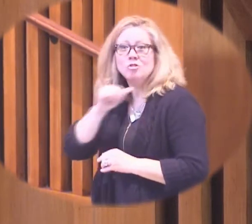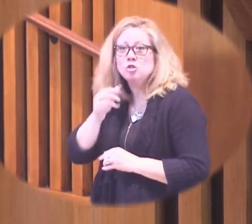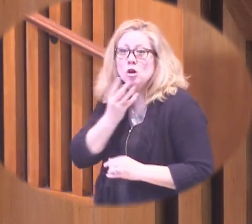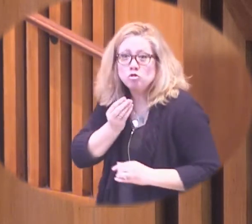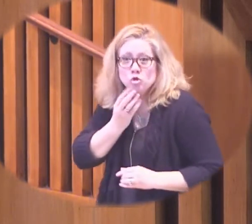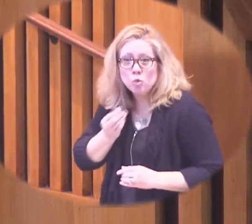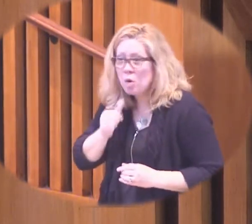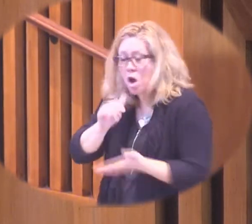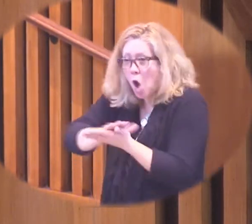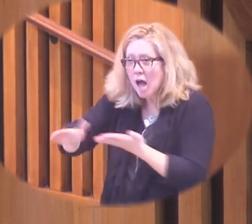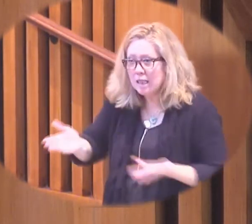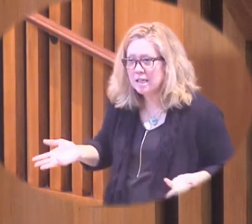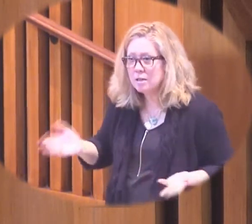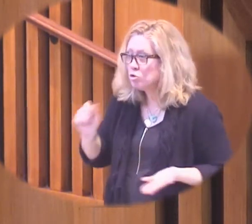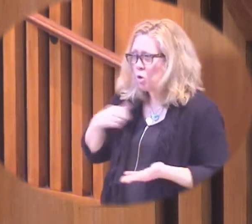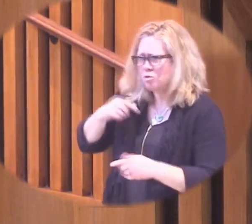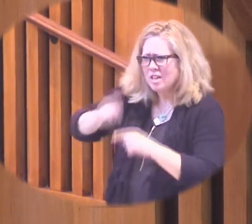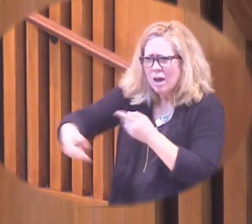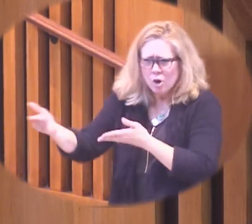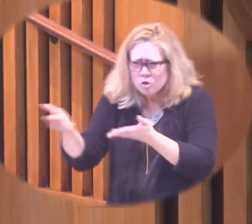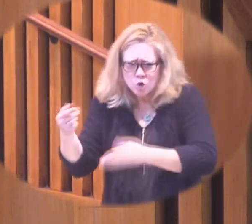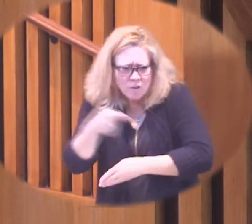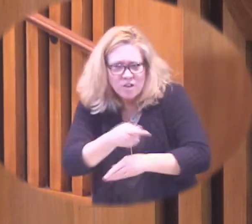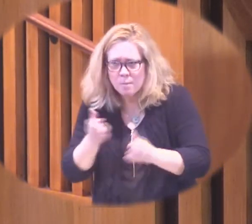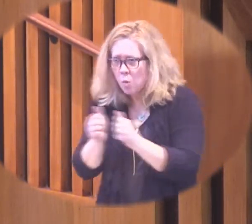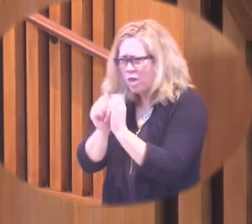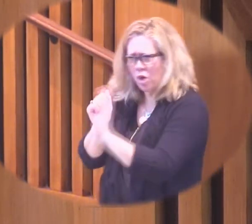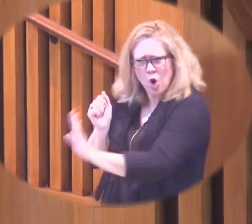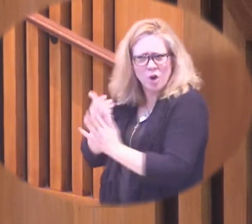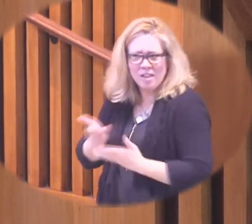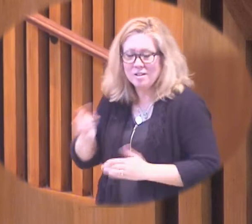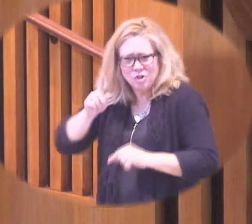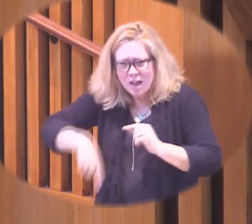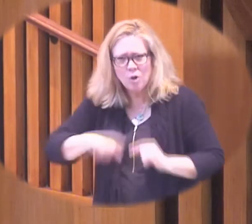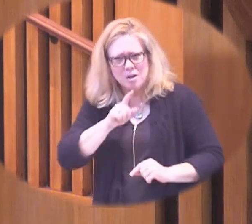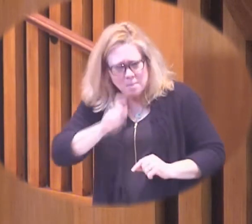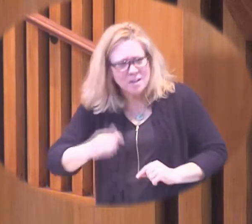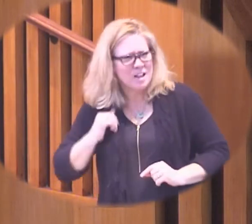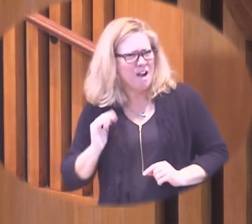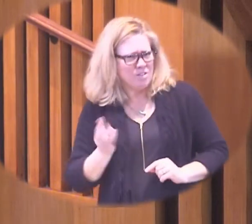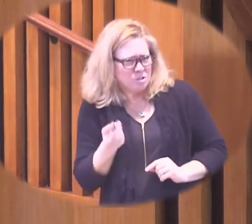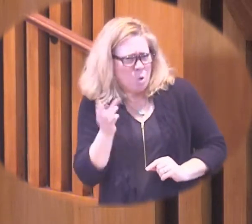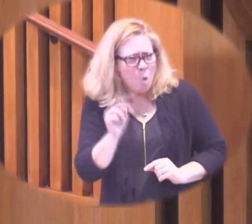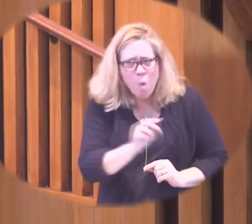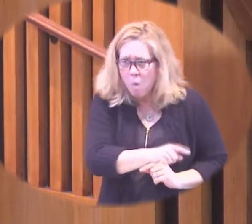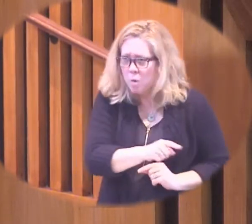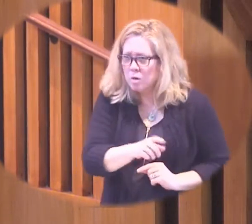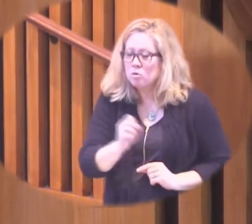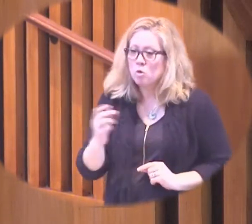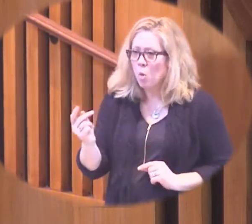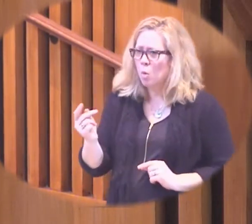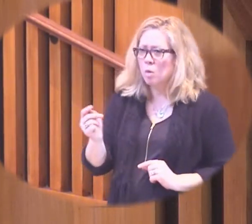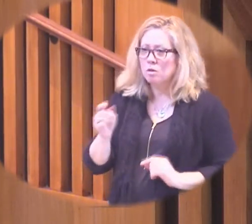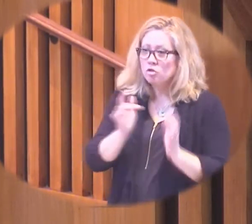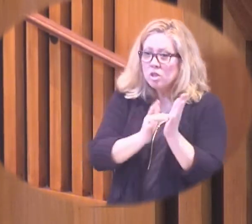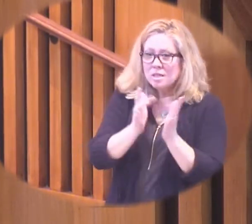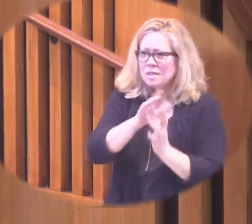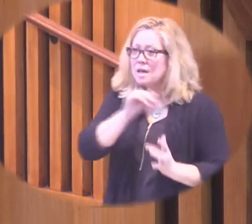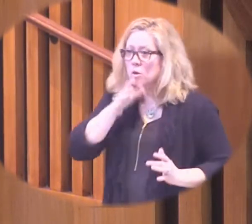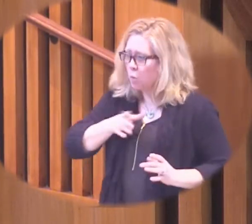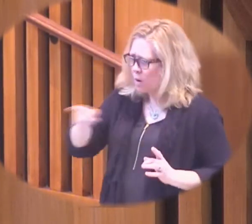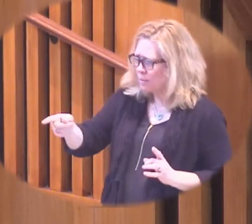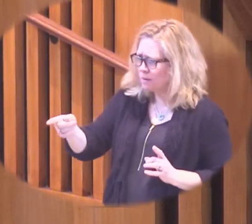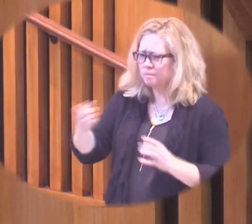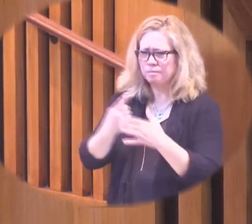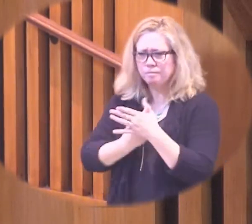Unclean. And so what happens here, there's a relationship begins to develop between Jesus and the